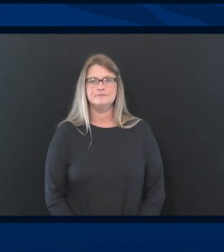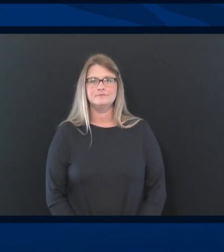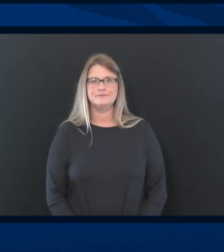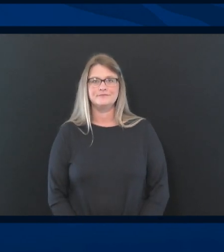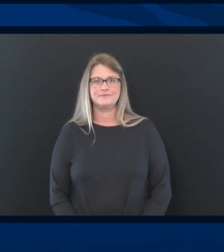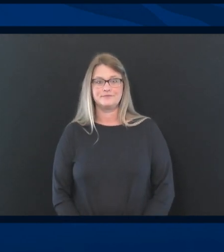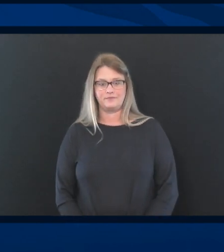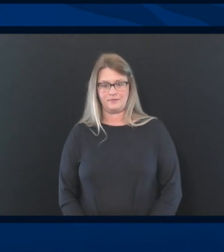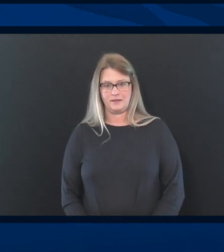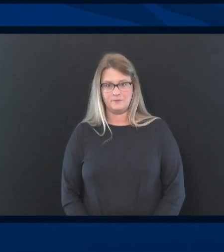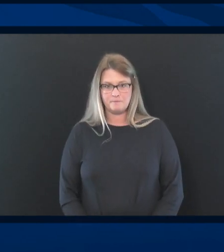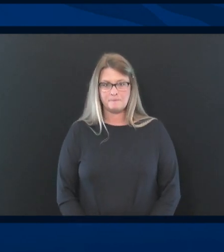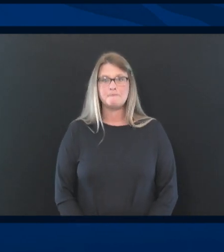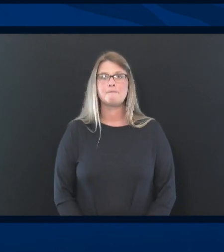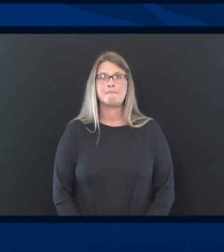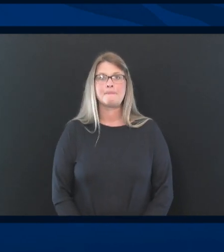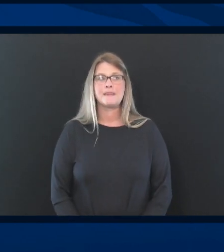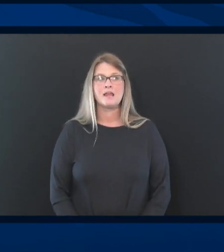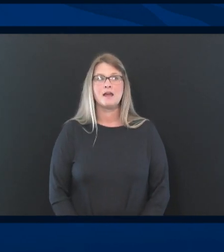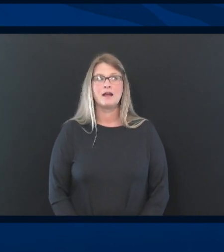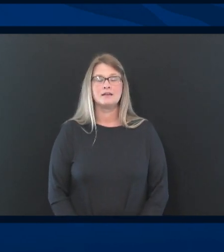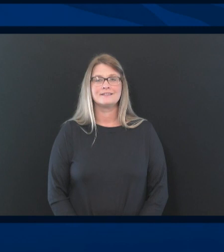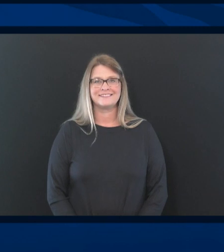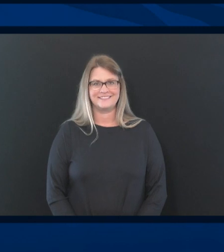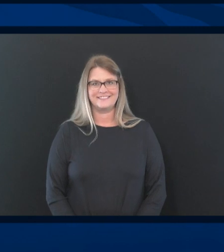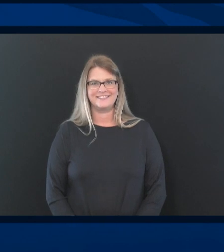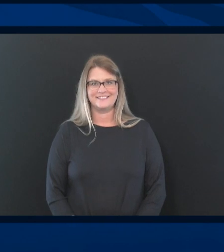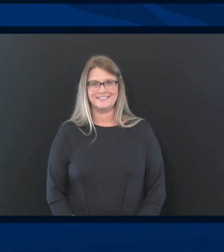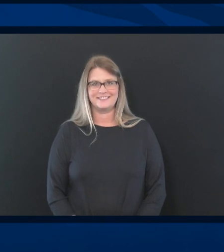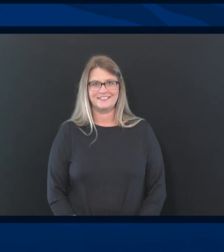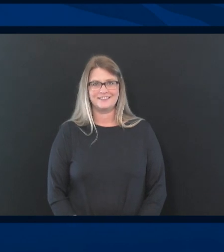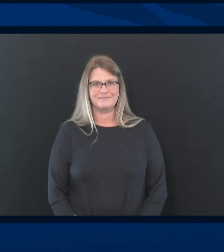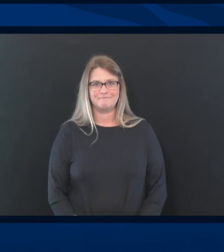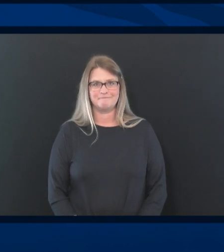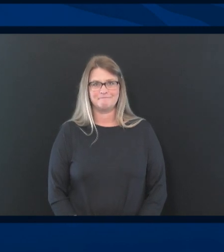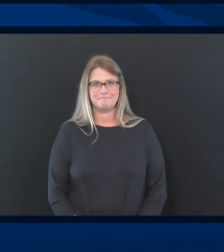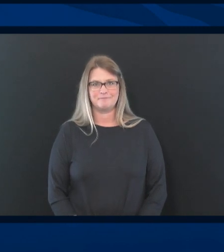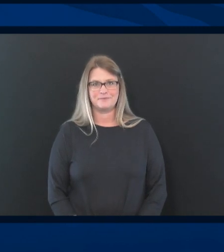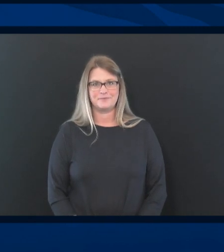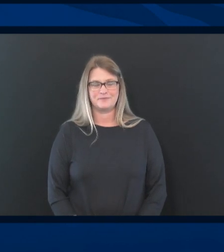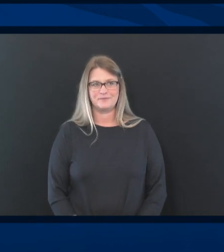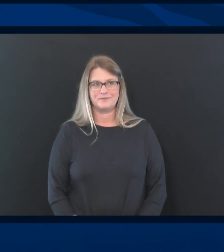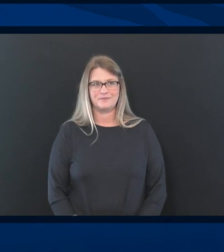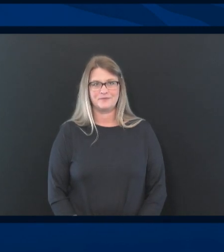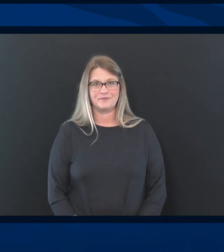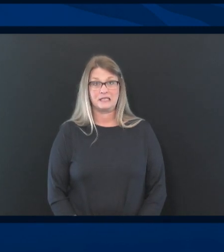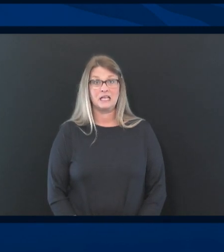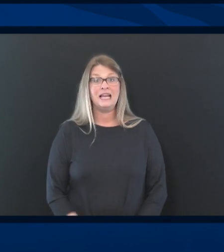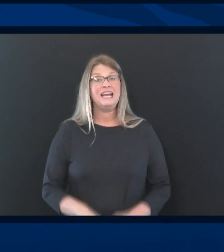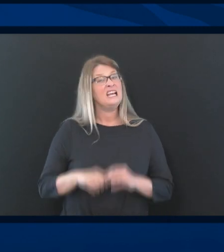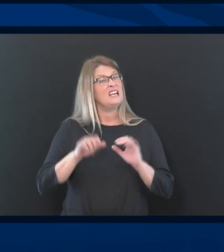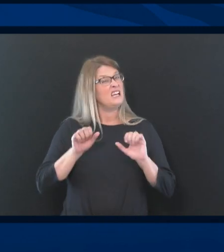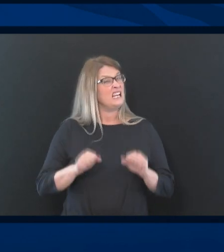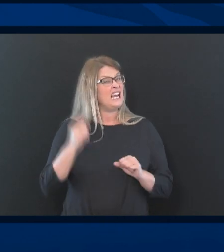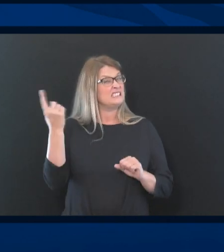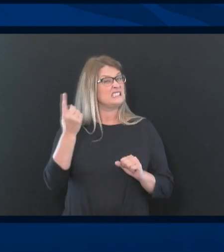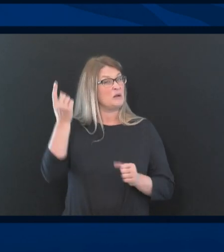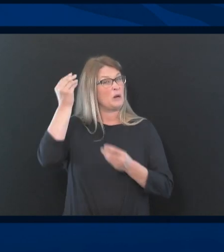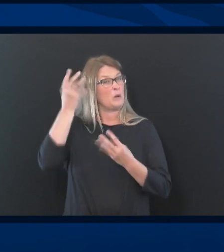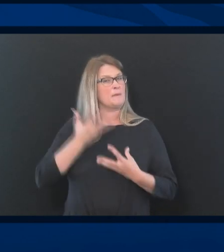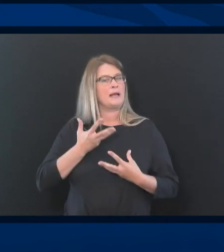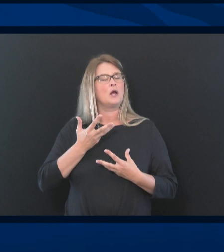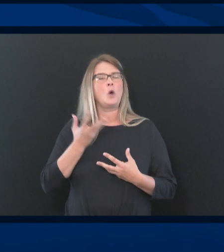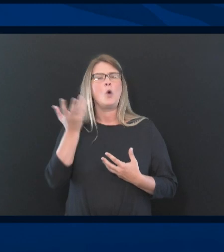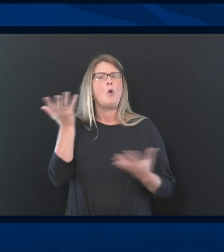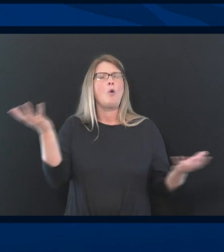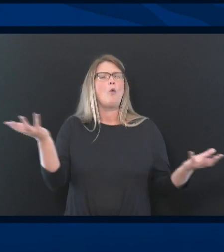Hi, it's Taylor with the Herald-Dispatch. I was wondering if you could tell me, or someone could tell me, what the surge will look like